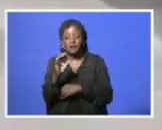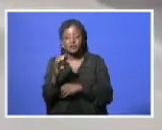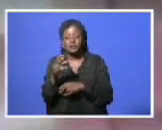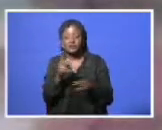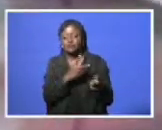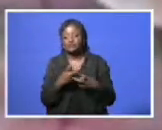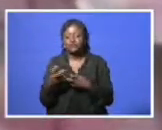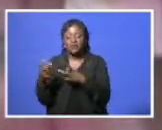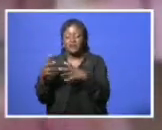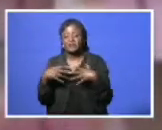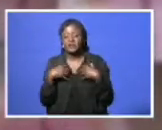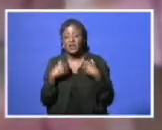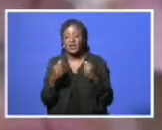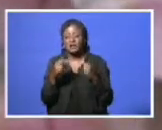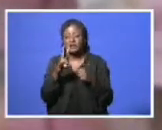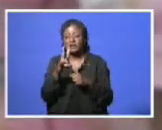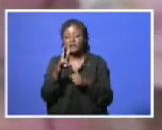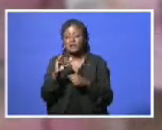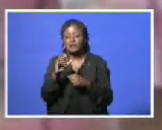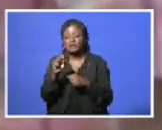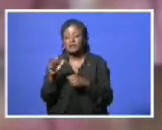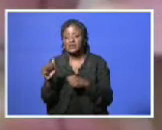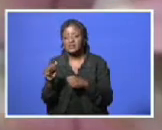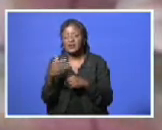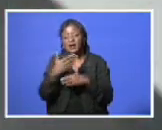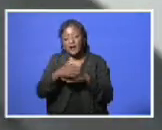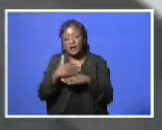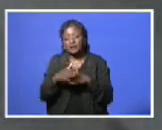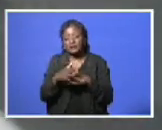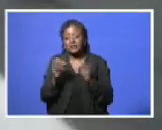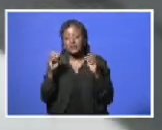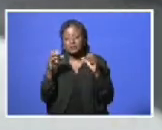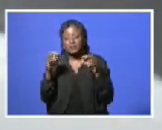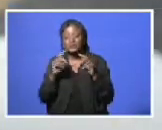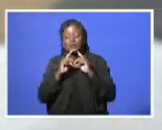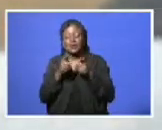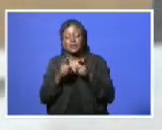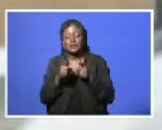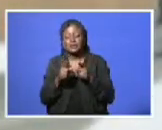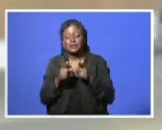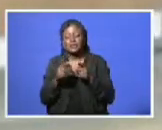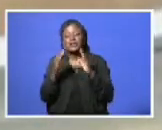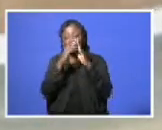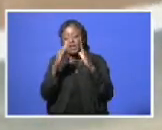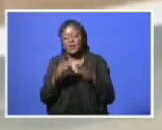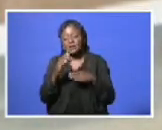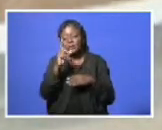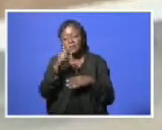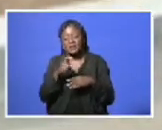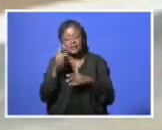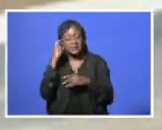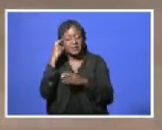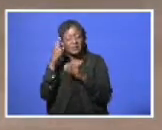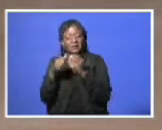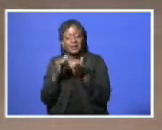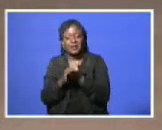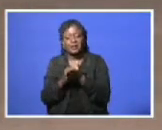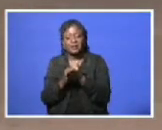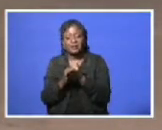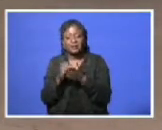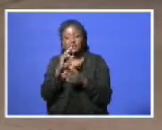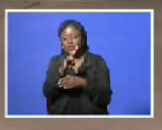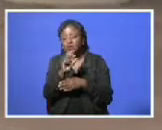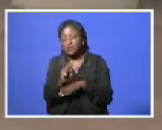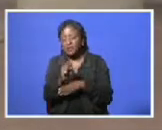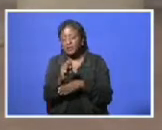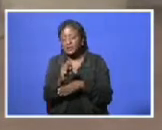once emergency orders expire, something he says Cabinet will have to consider. The United States has moved beyond certain restrictions,